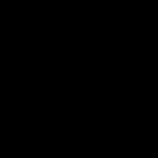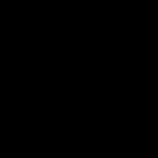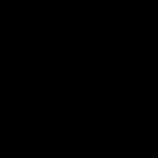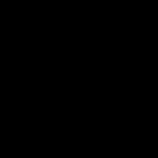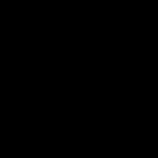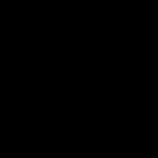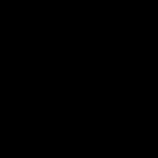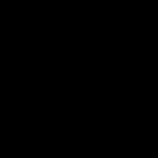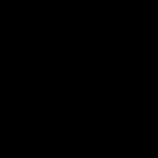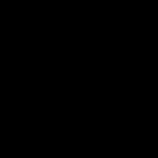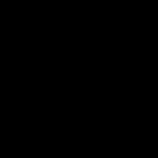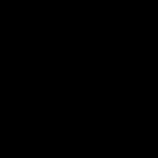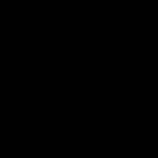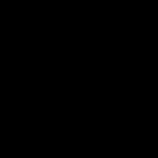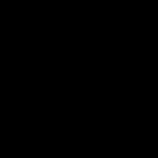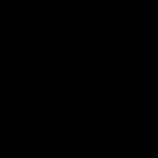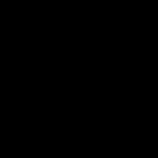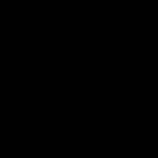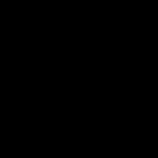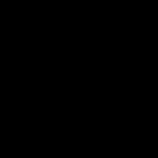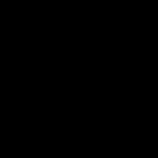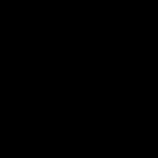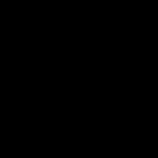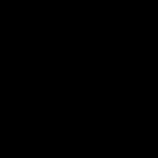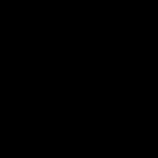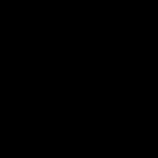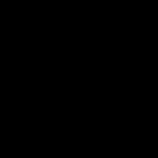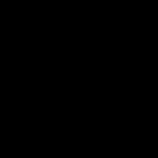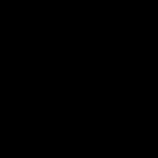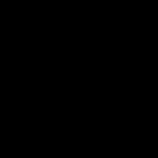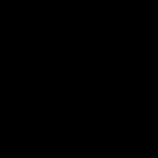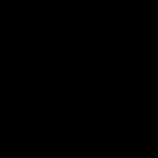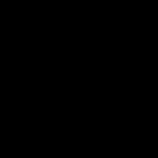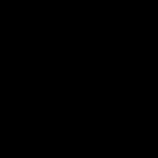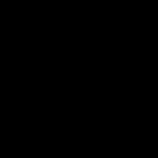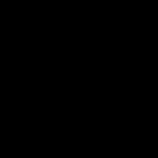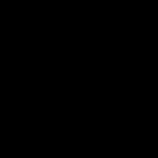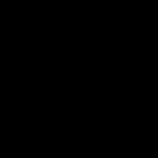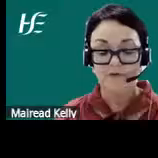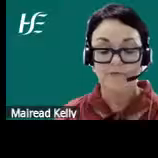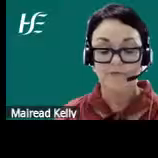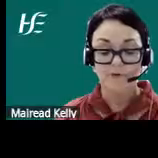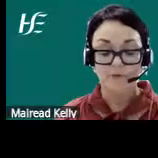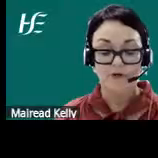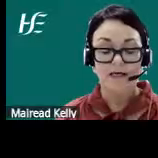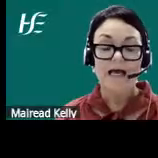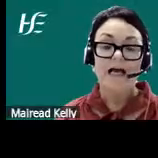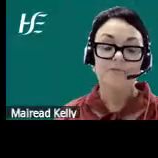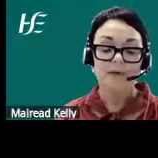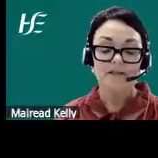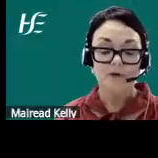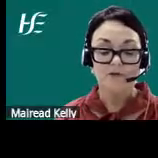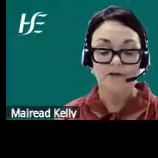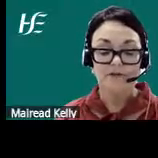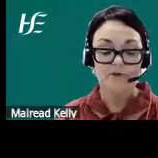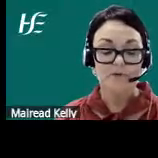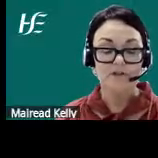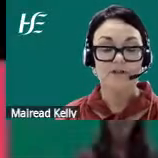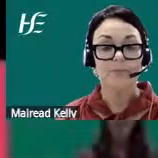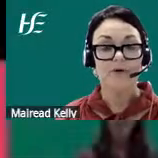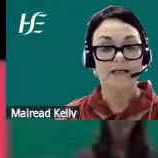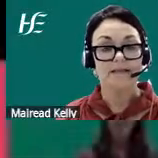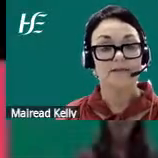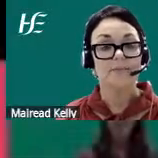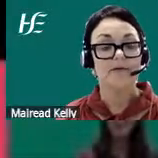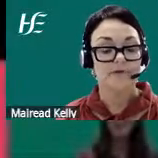specialist pelvic floor physiotherapists. And they will speak to menopause and your pelvic floor. And we might also have an opportunity